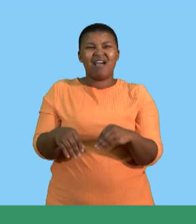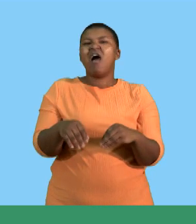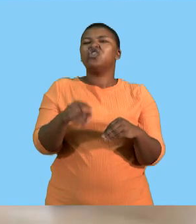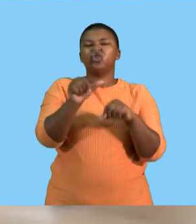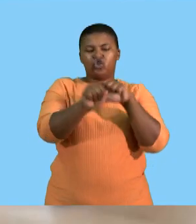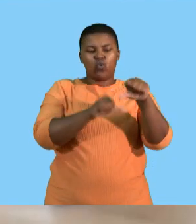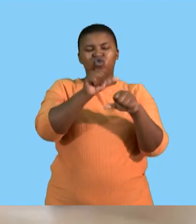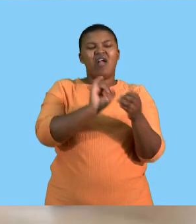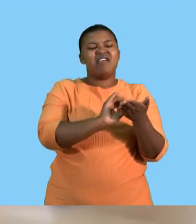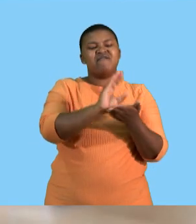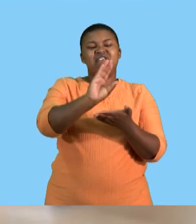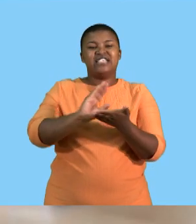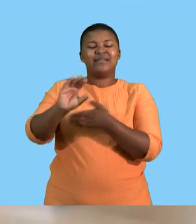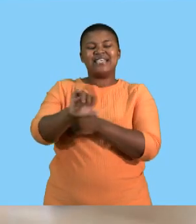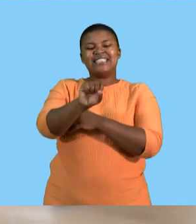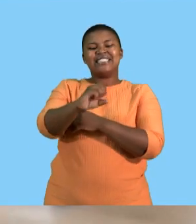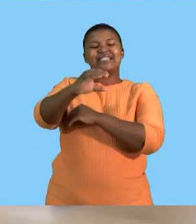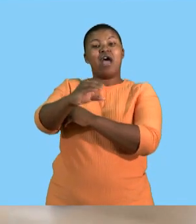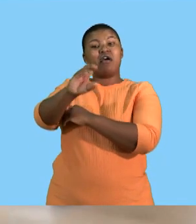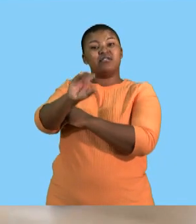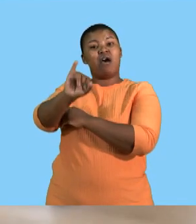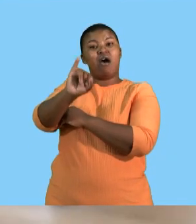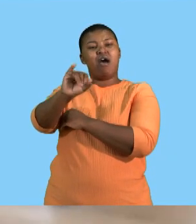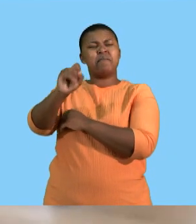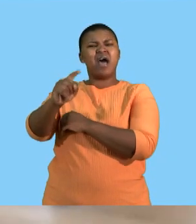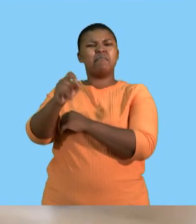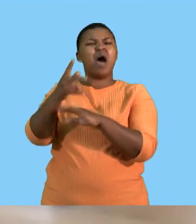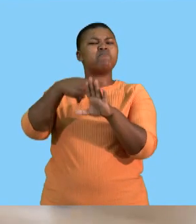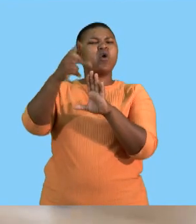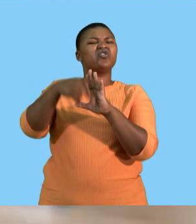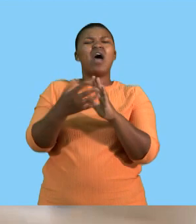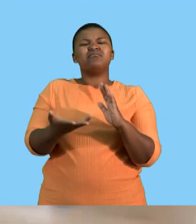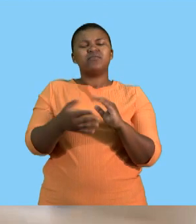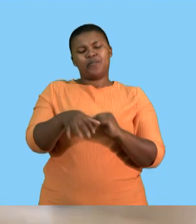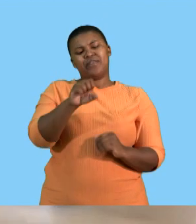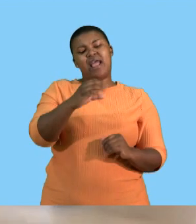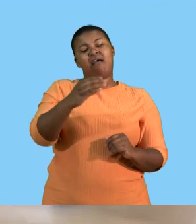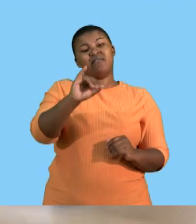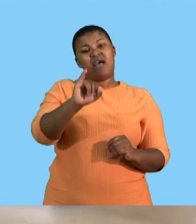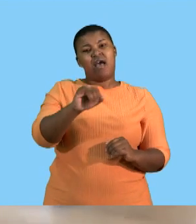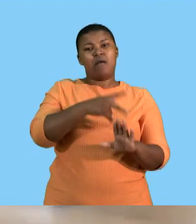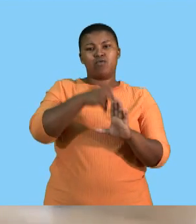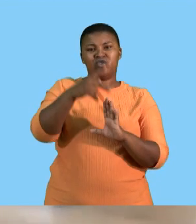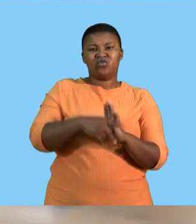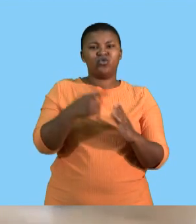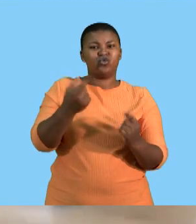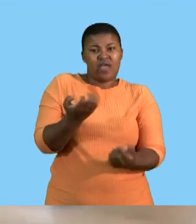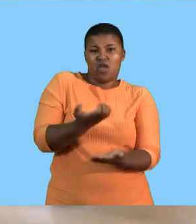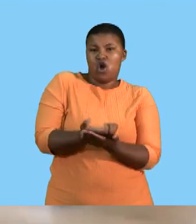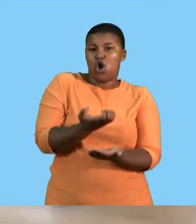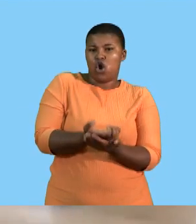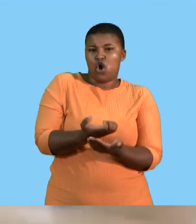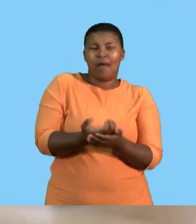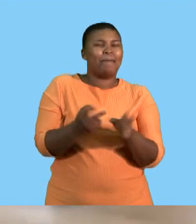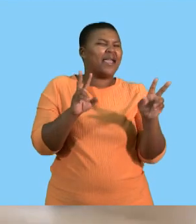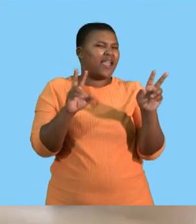projects. Now, CSI projects are projects that address certain socio-economic